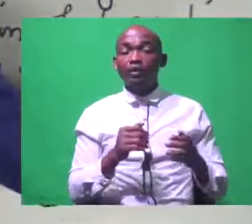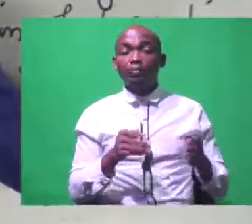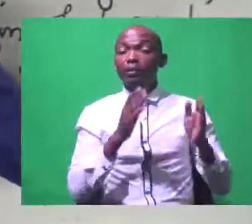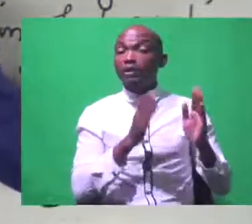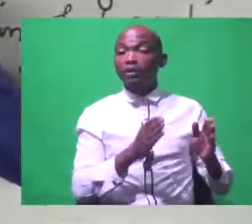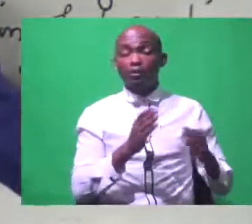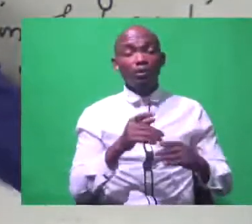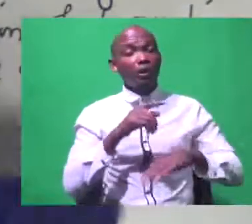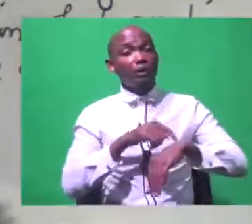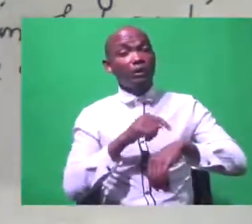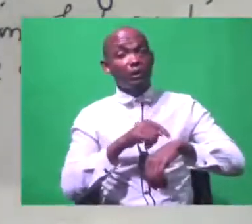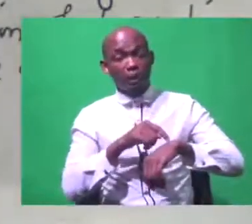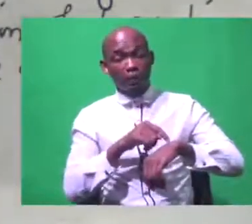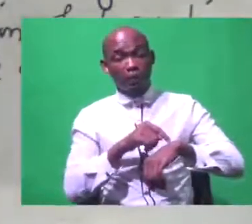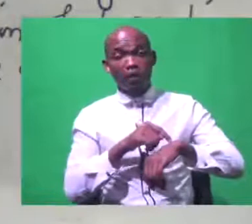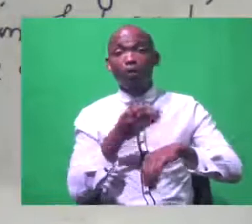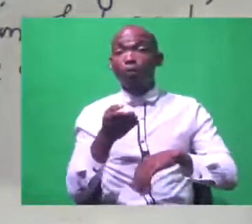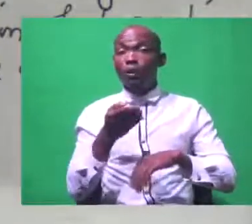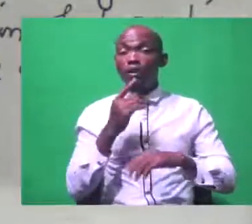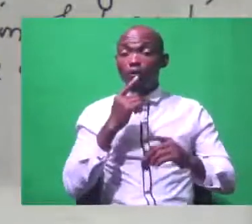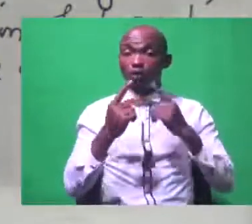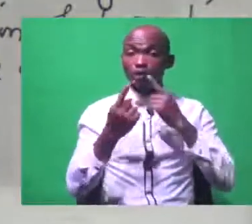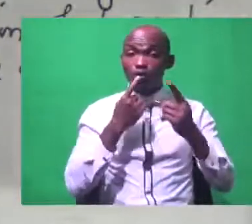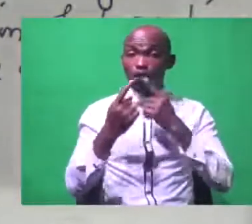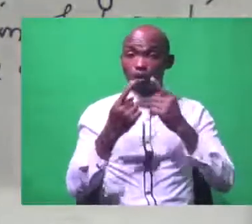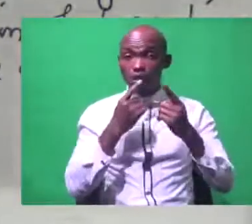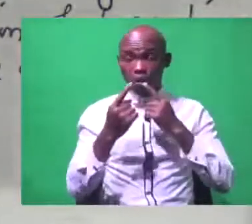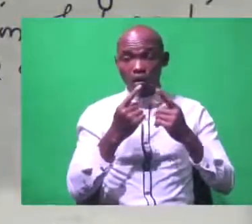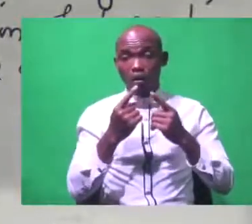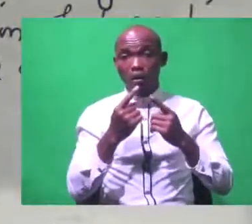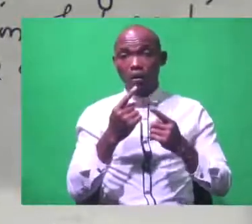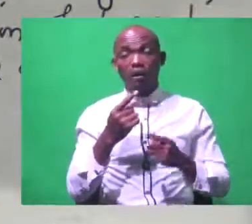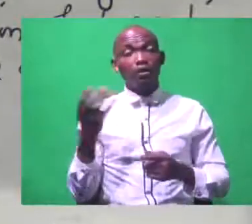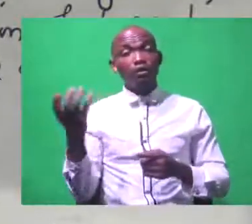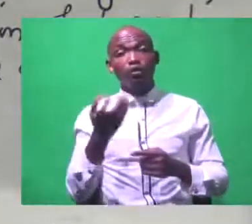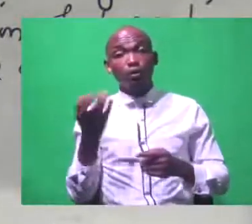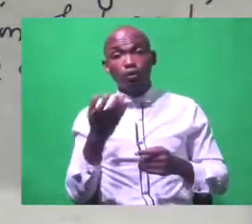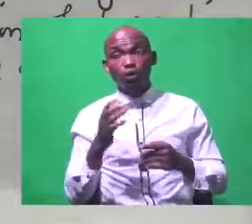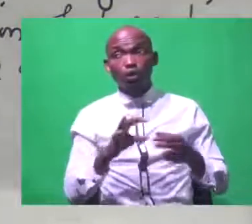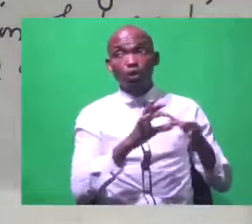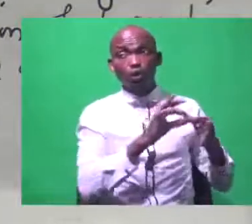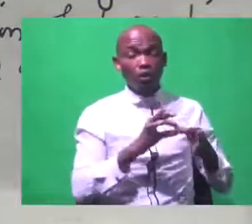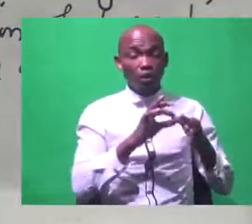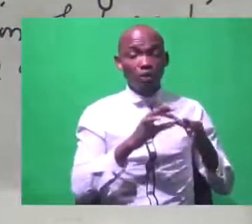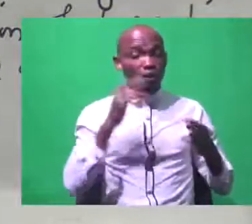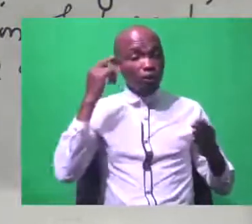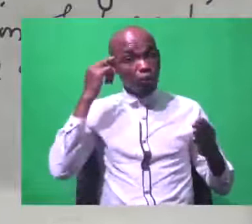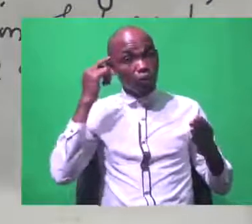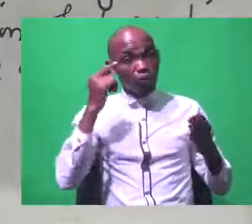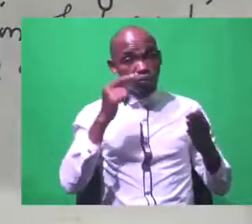time. So when we are talking about social organization, we